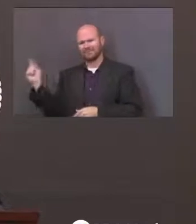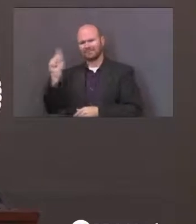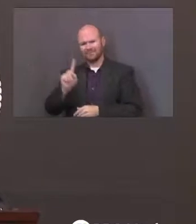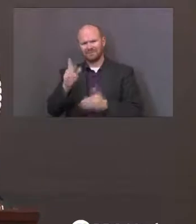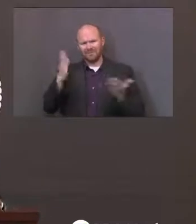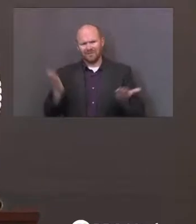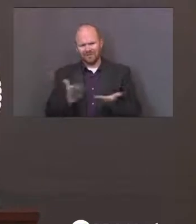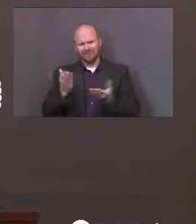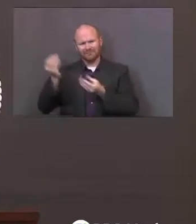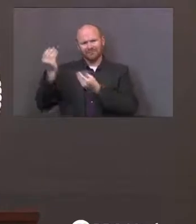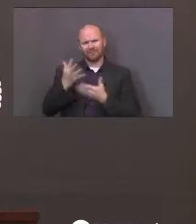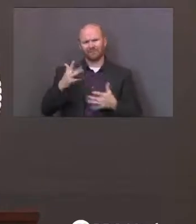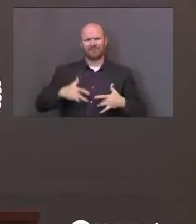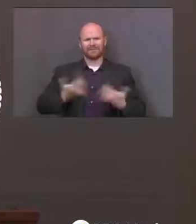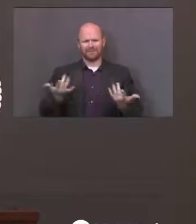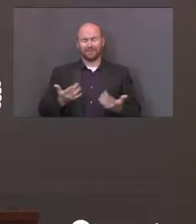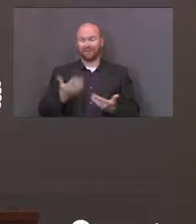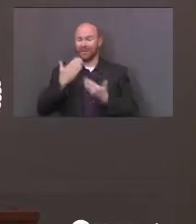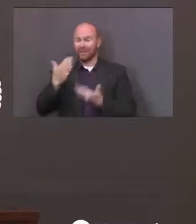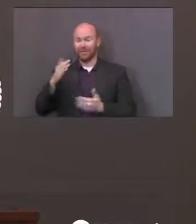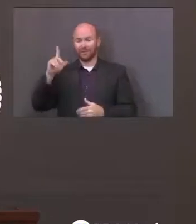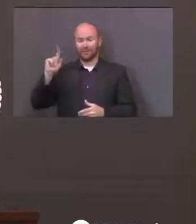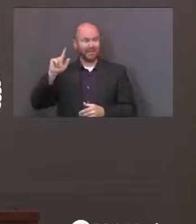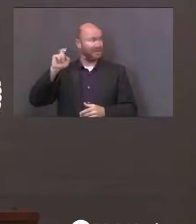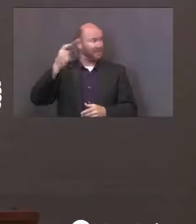chapter. So Lieutenant Governor Cox.